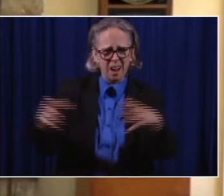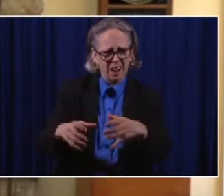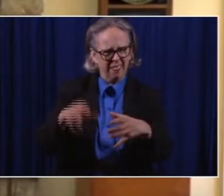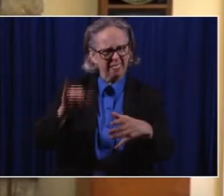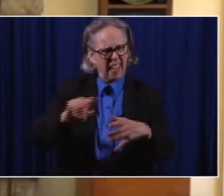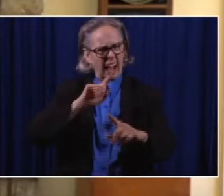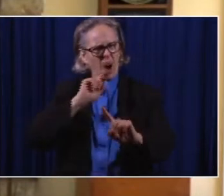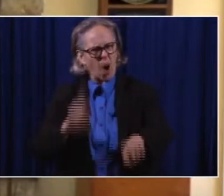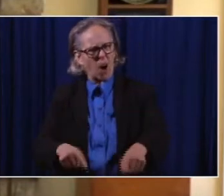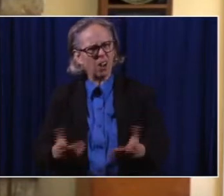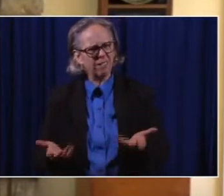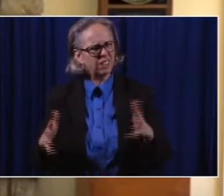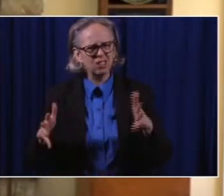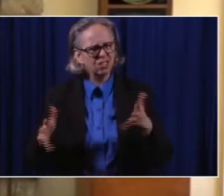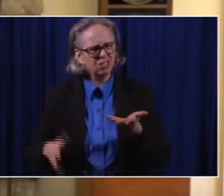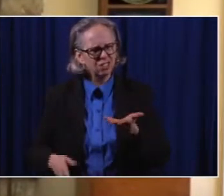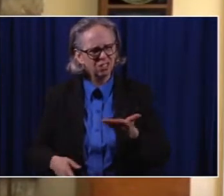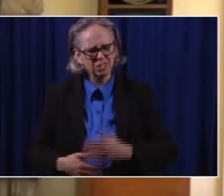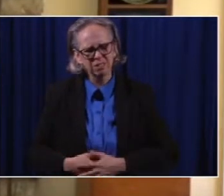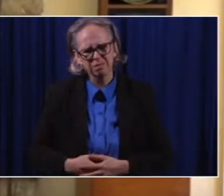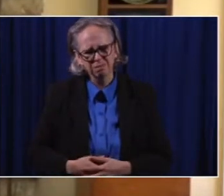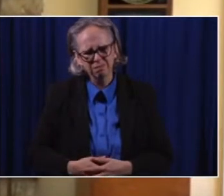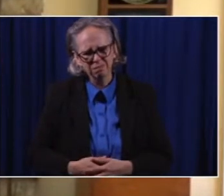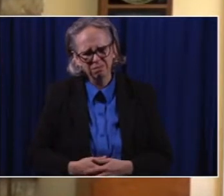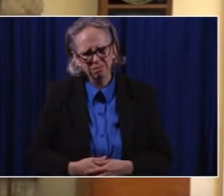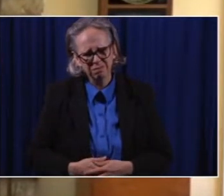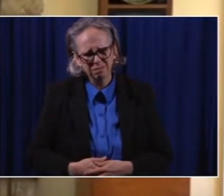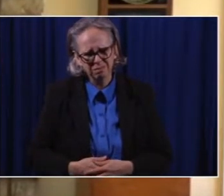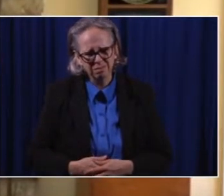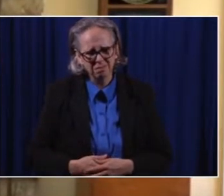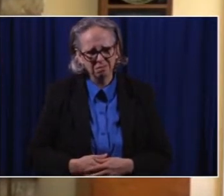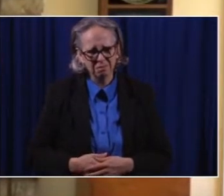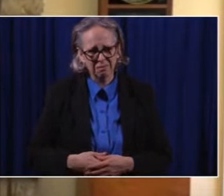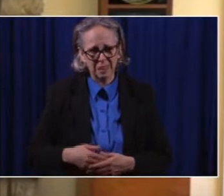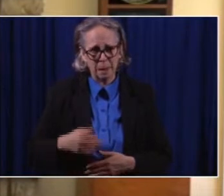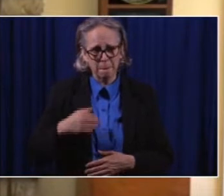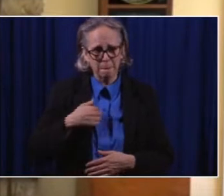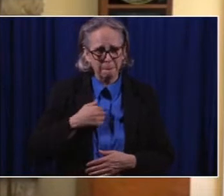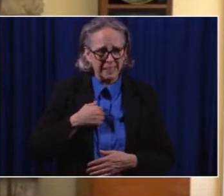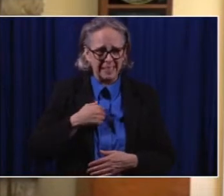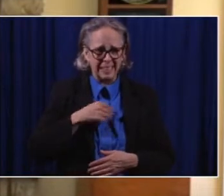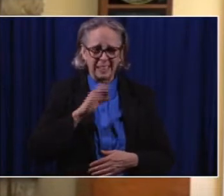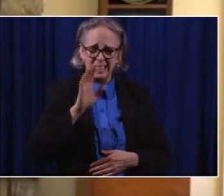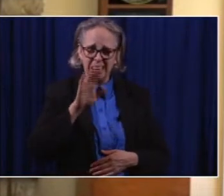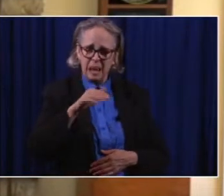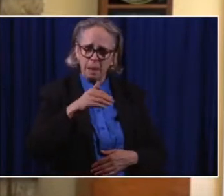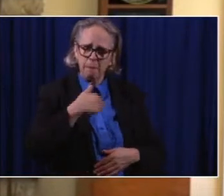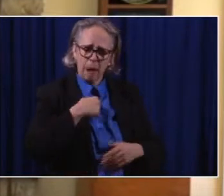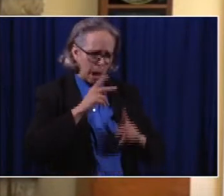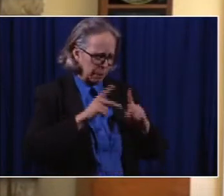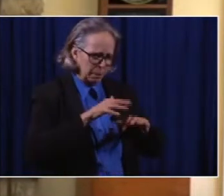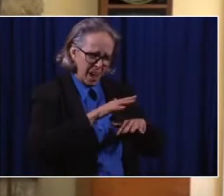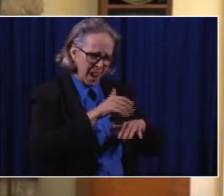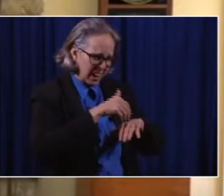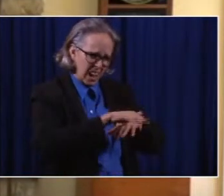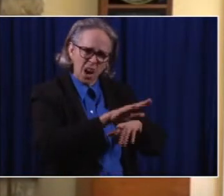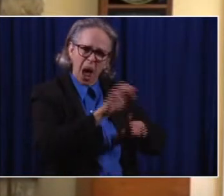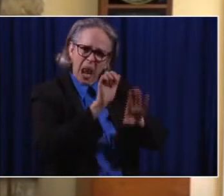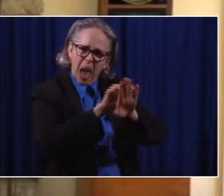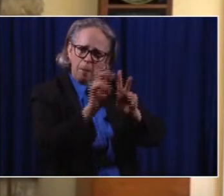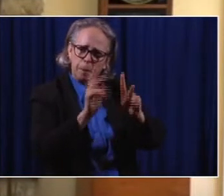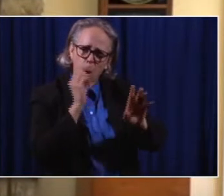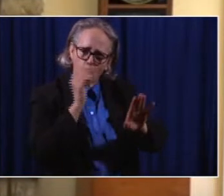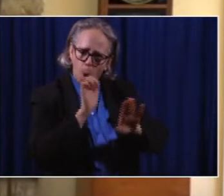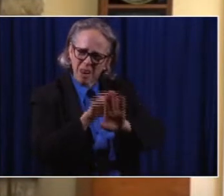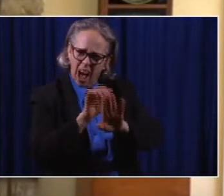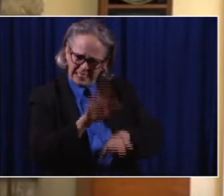I don't intend to send agents out to knock on people's doors, go into their backyard, go down to their rec room. I mean,